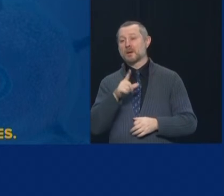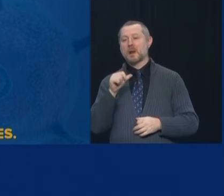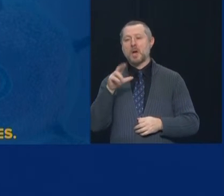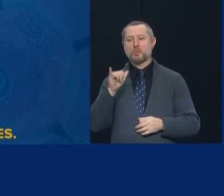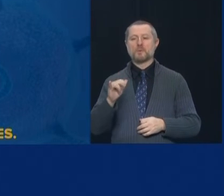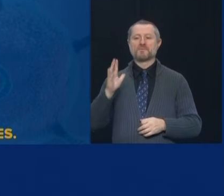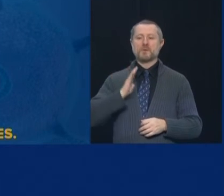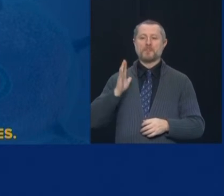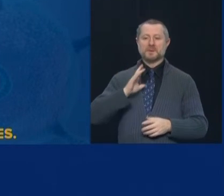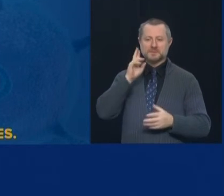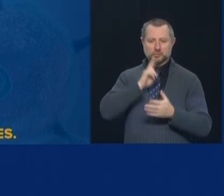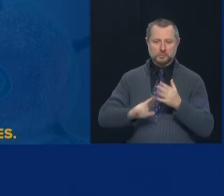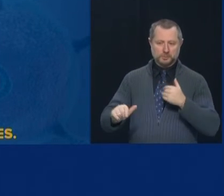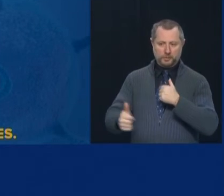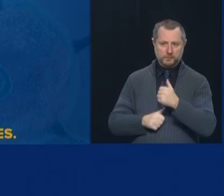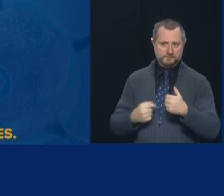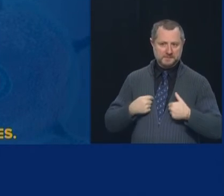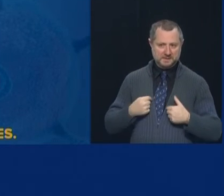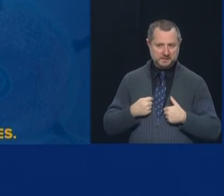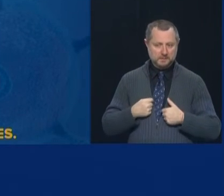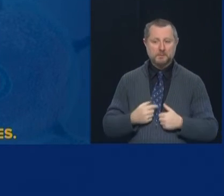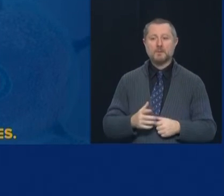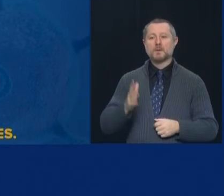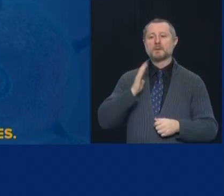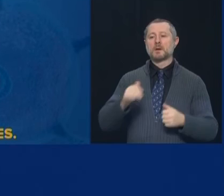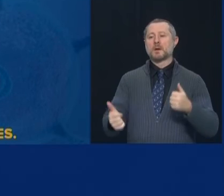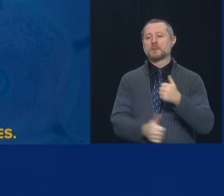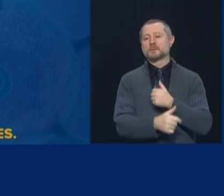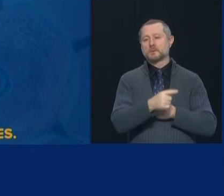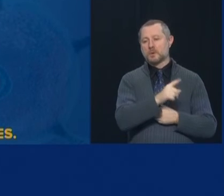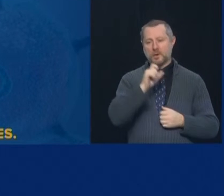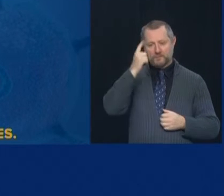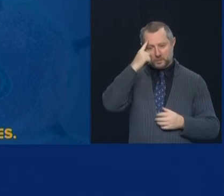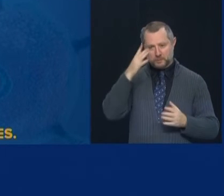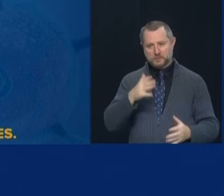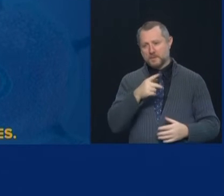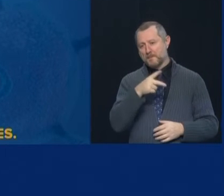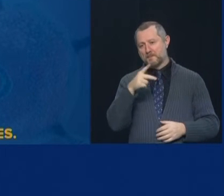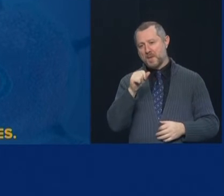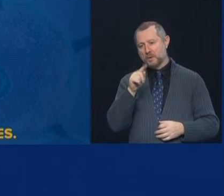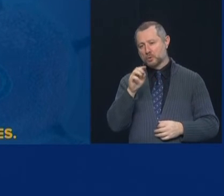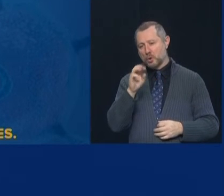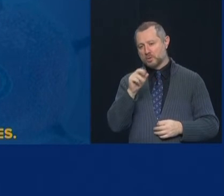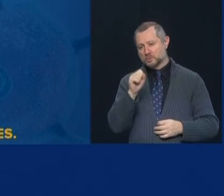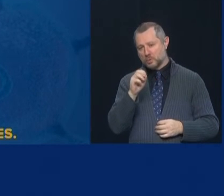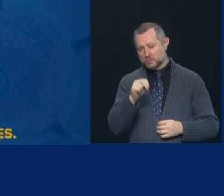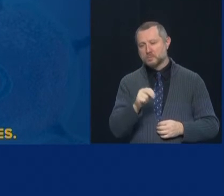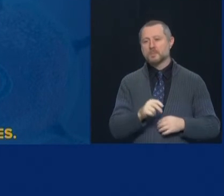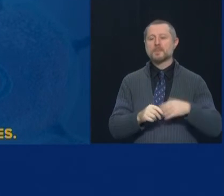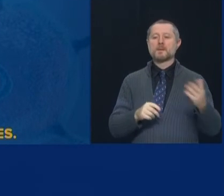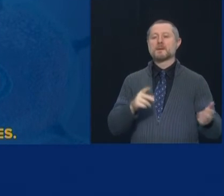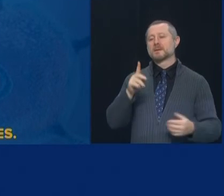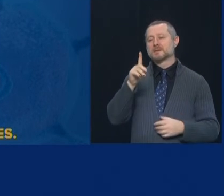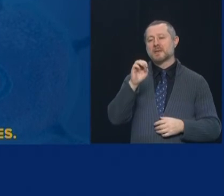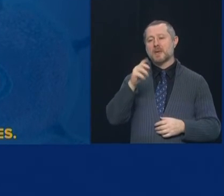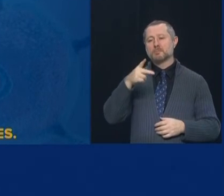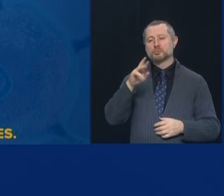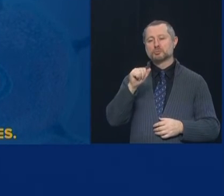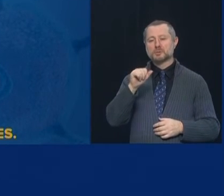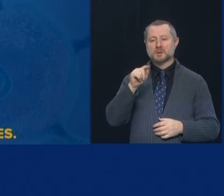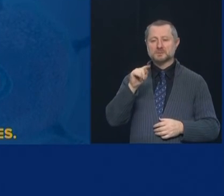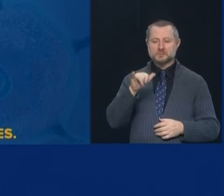was former secretary to me, former secretary to Governor Patterson. Deputy County Executive Westchester, Deputy County Executive